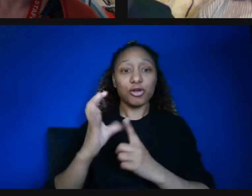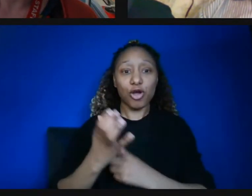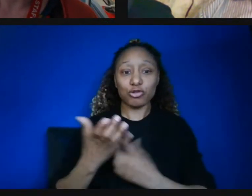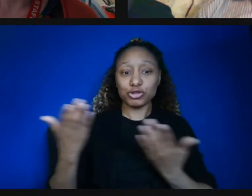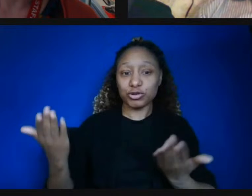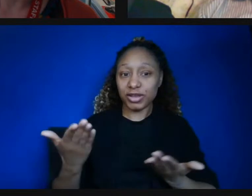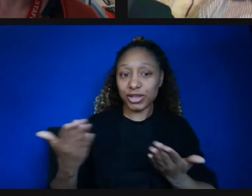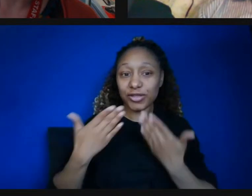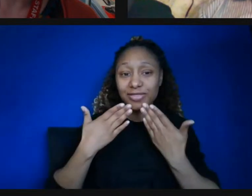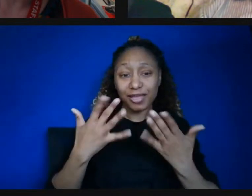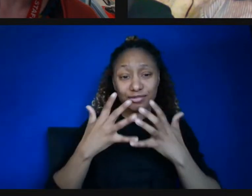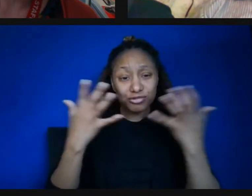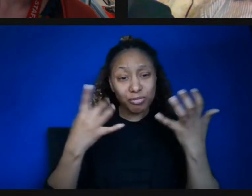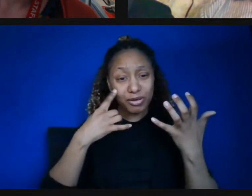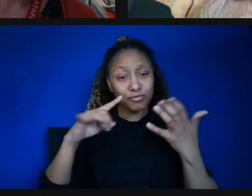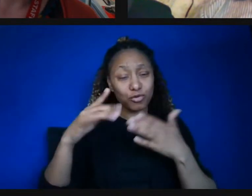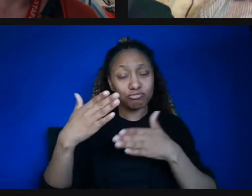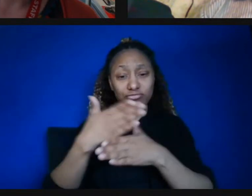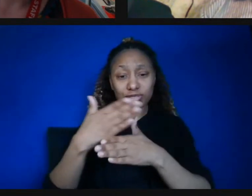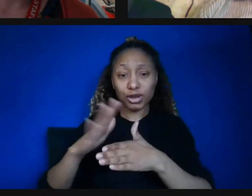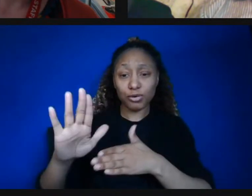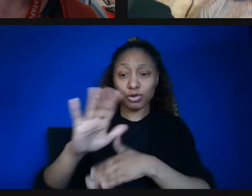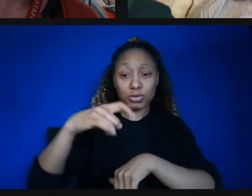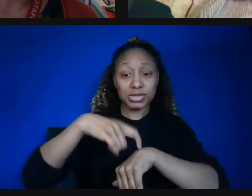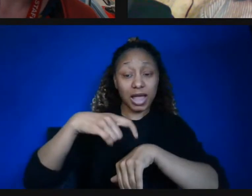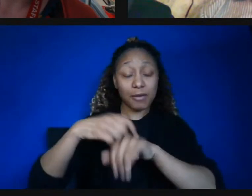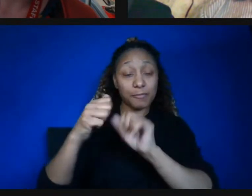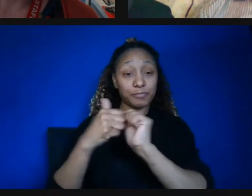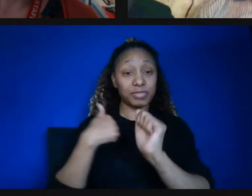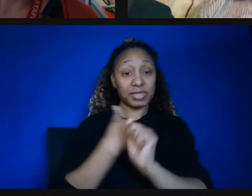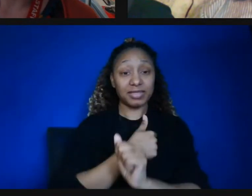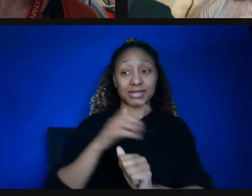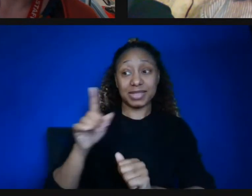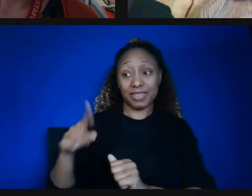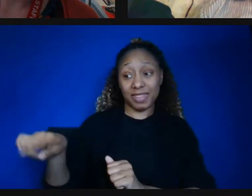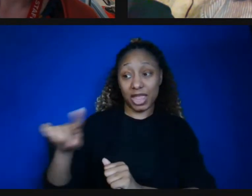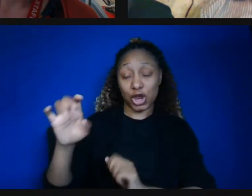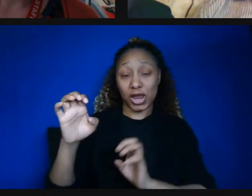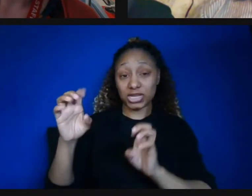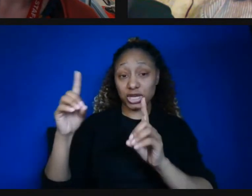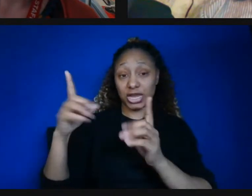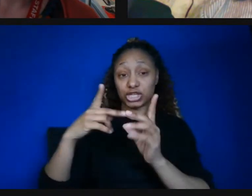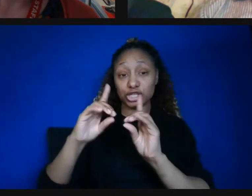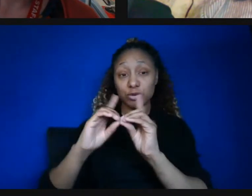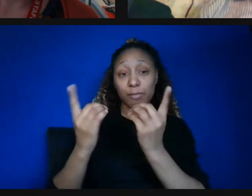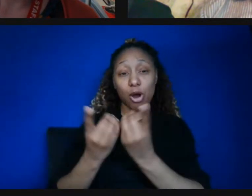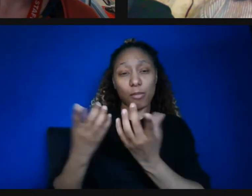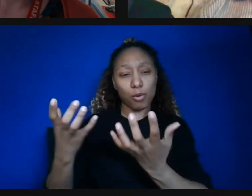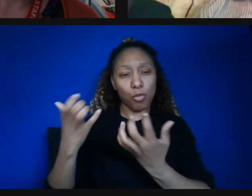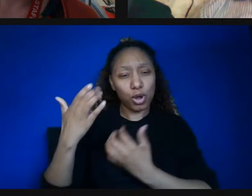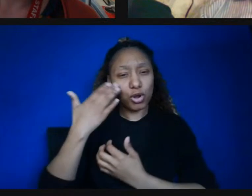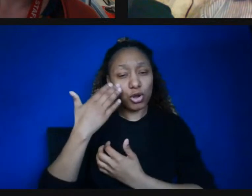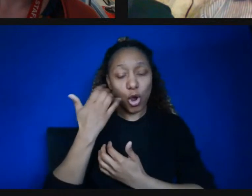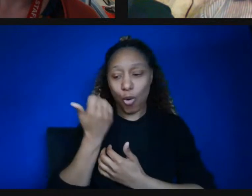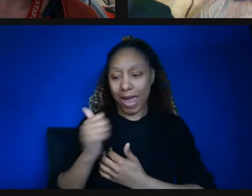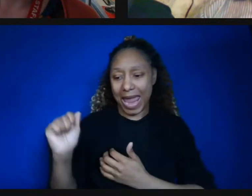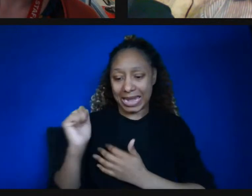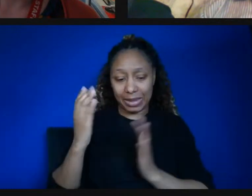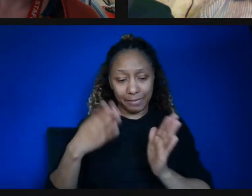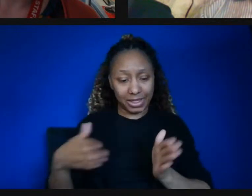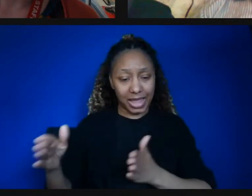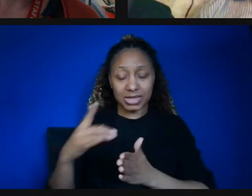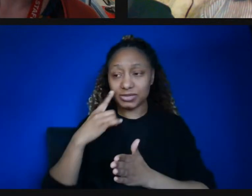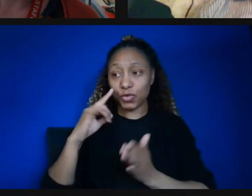Thank you for sharing this time with us. Their education department would like to know, are there any plans to interview and